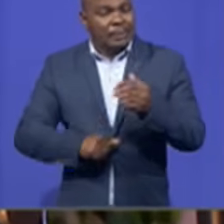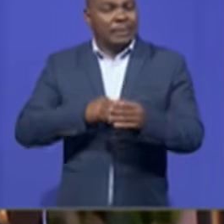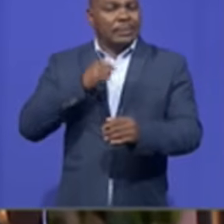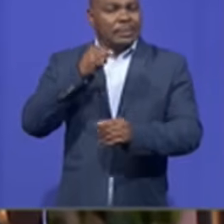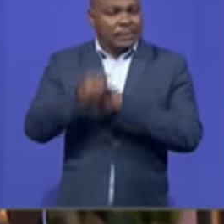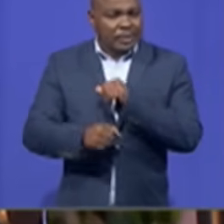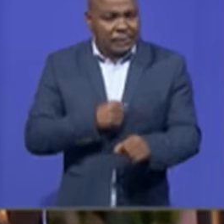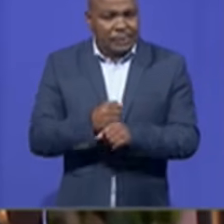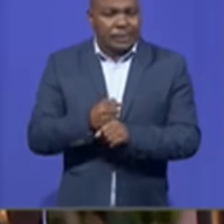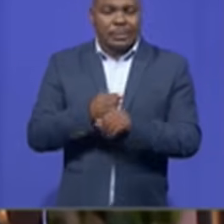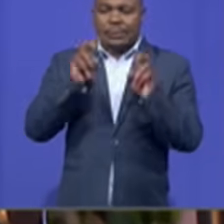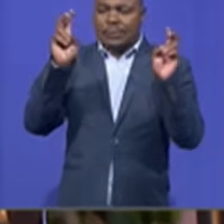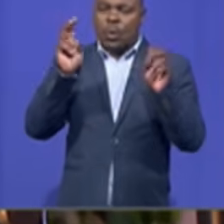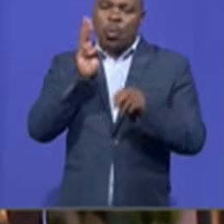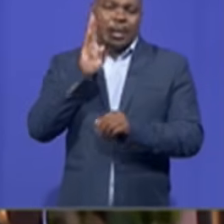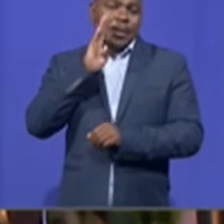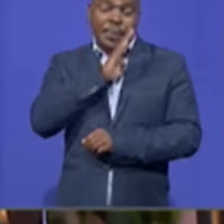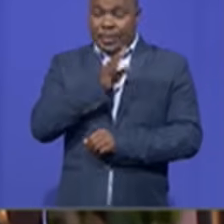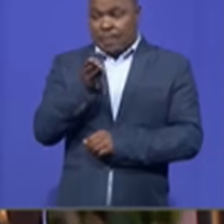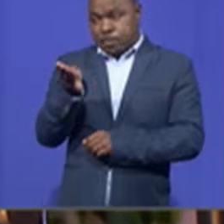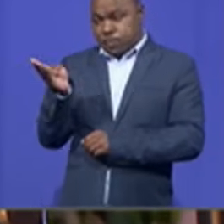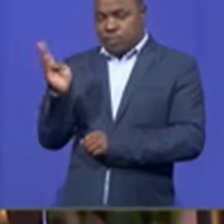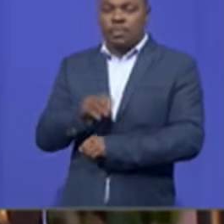years without water.